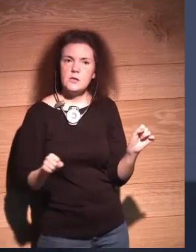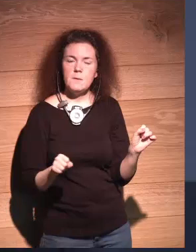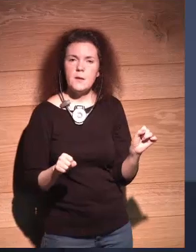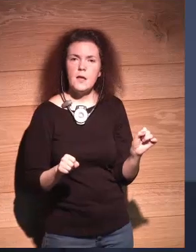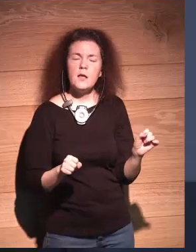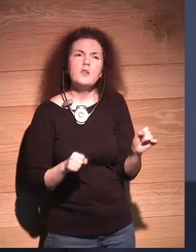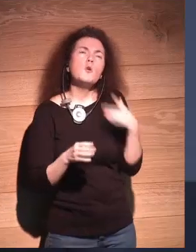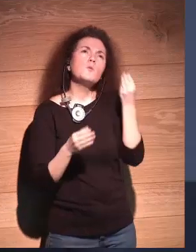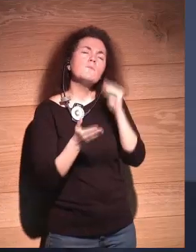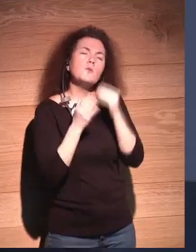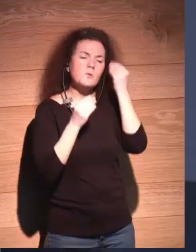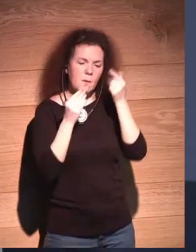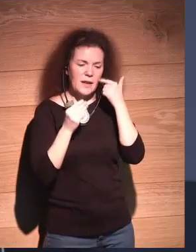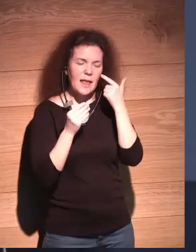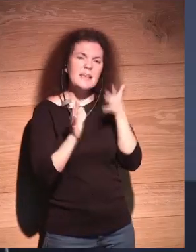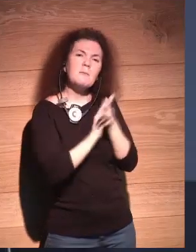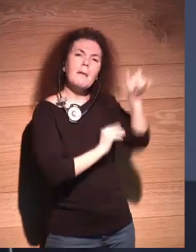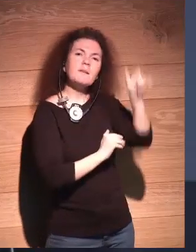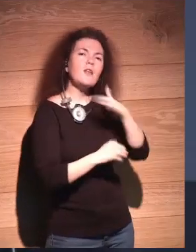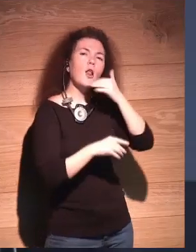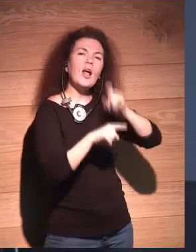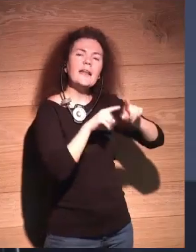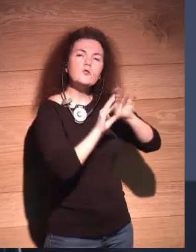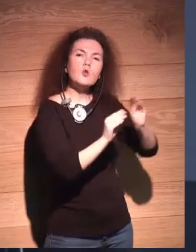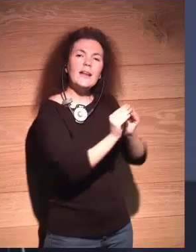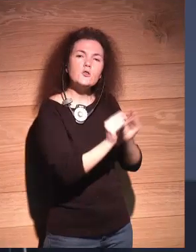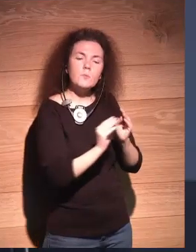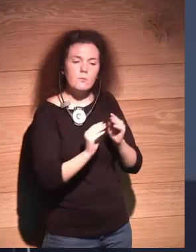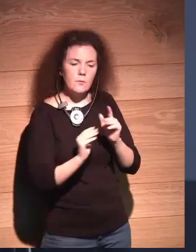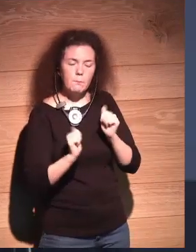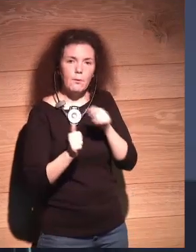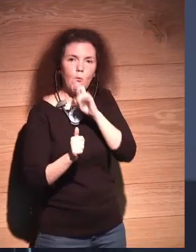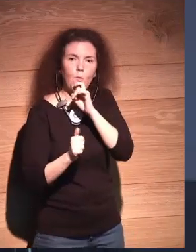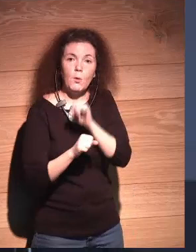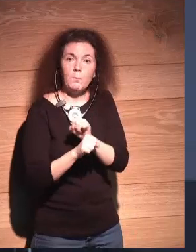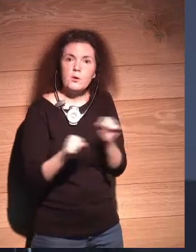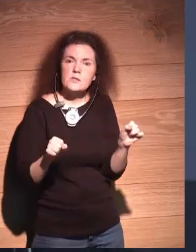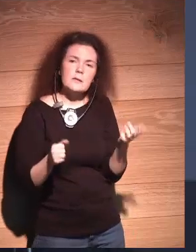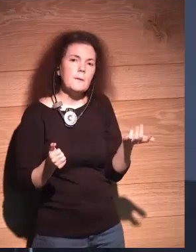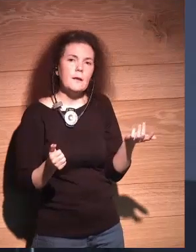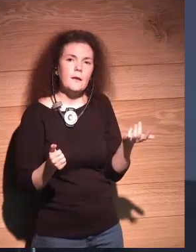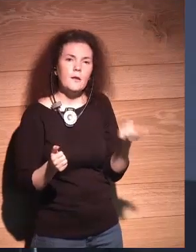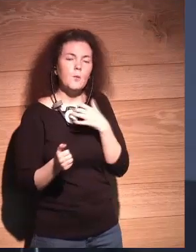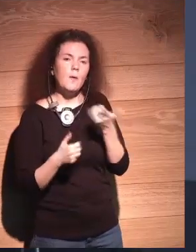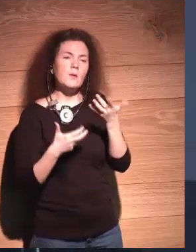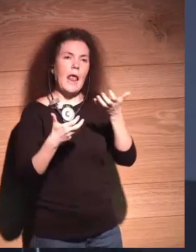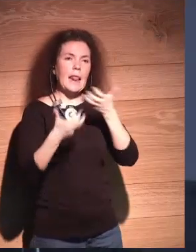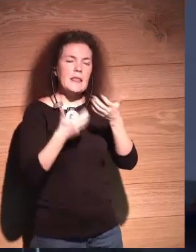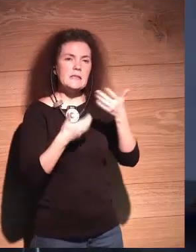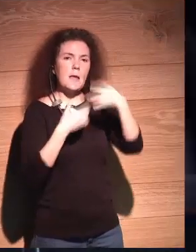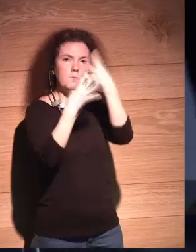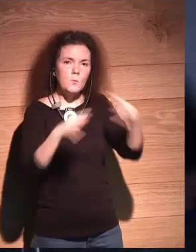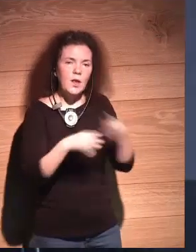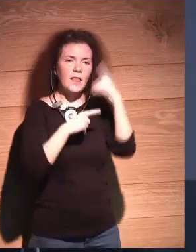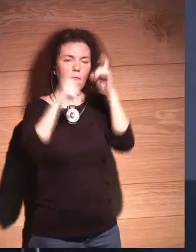and sometimes it's very difficult to define. And when I was thinking how to make a profile of her, I found it very difficult. I can